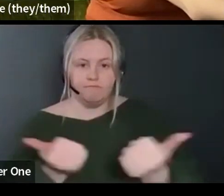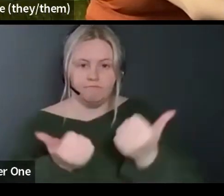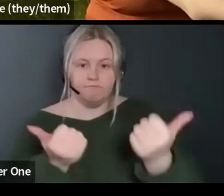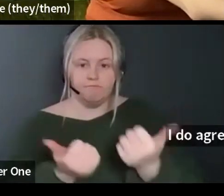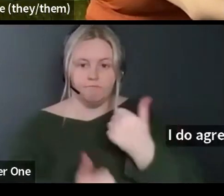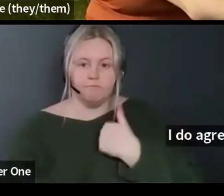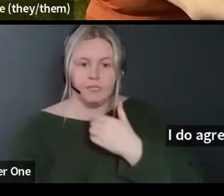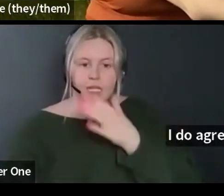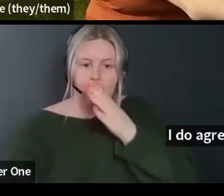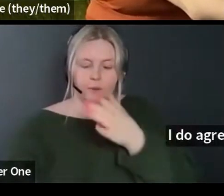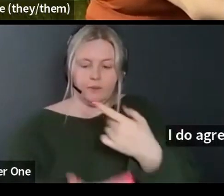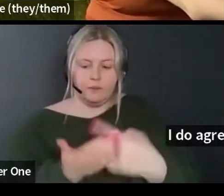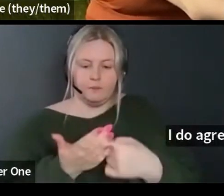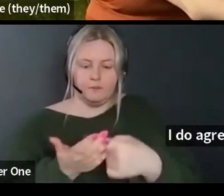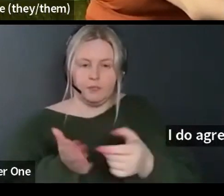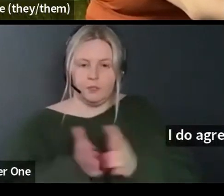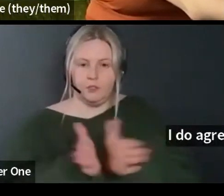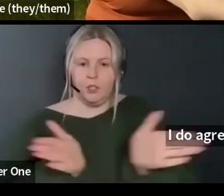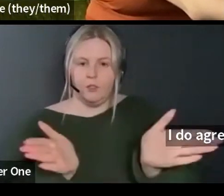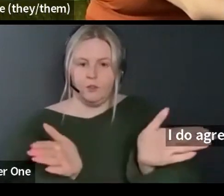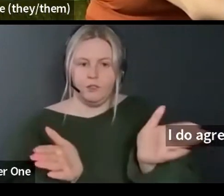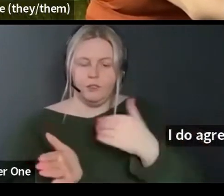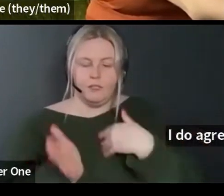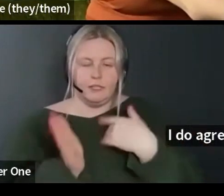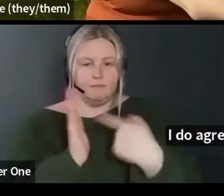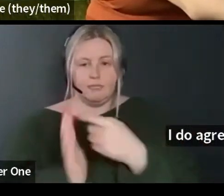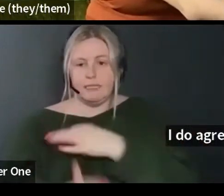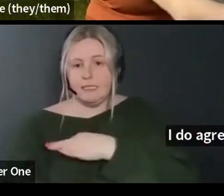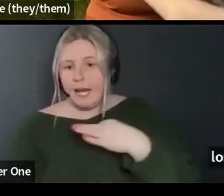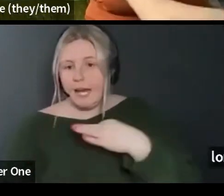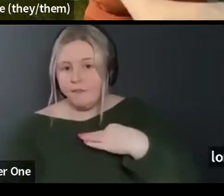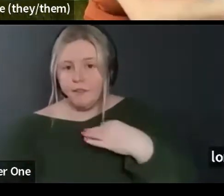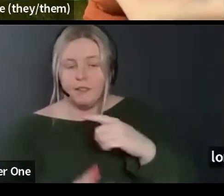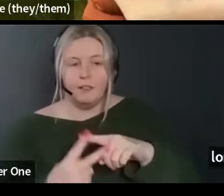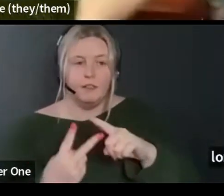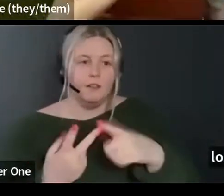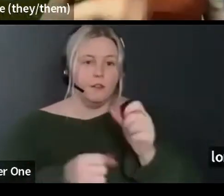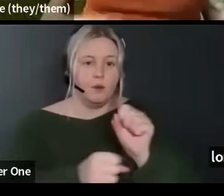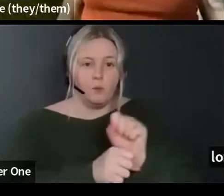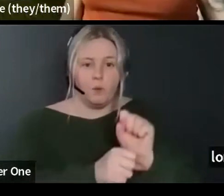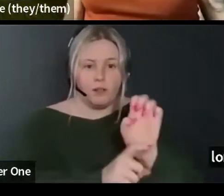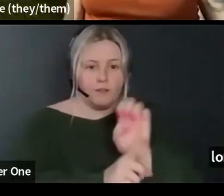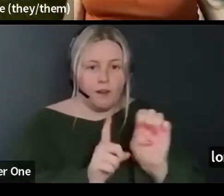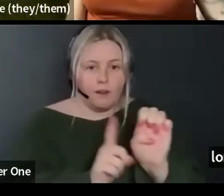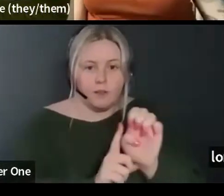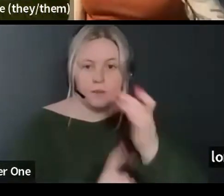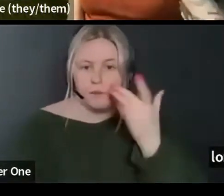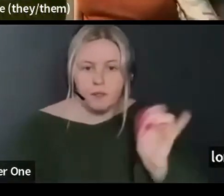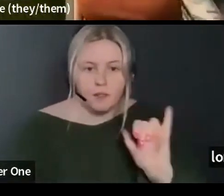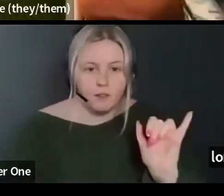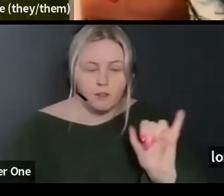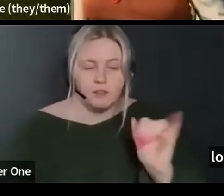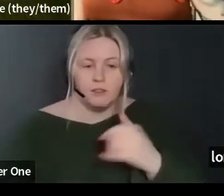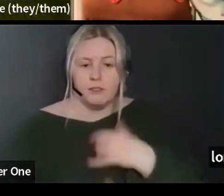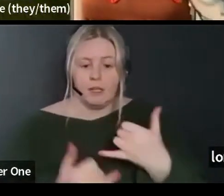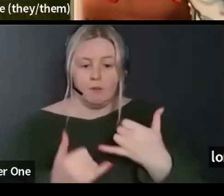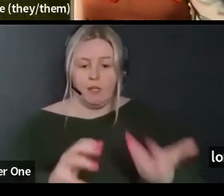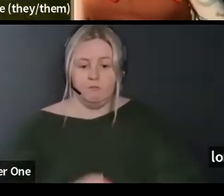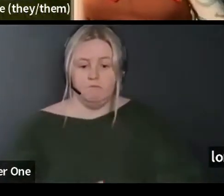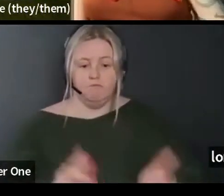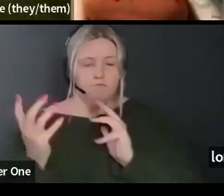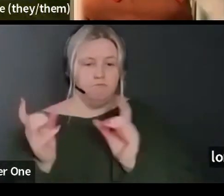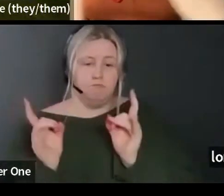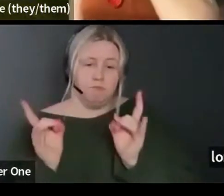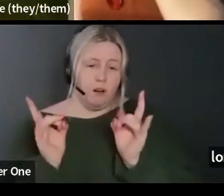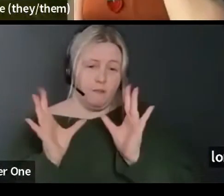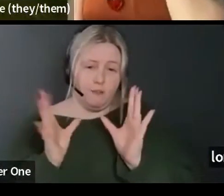we've heard generally in the media. We're talking about staffing levels and working conditions, and they're so atrocious even